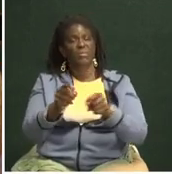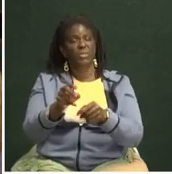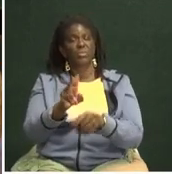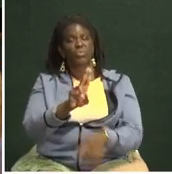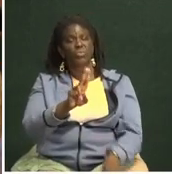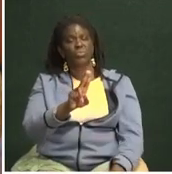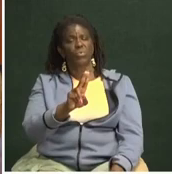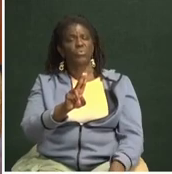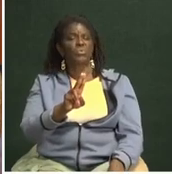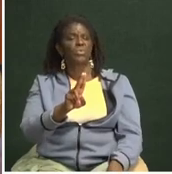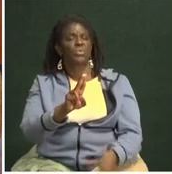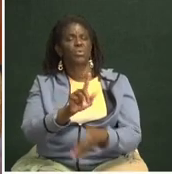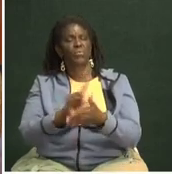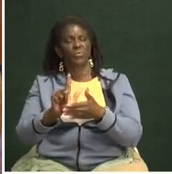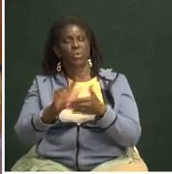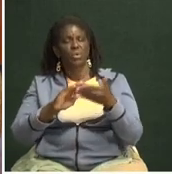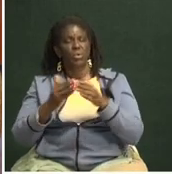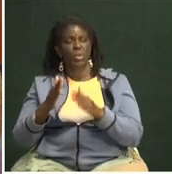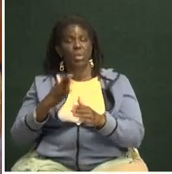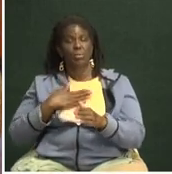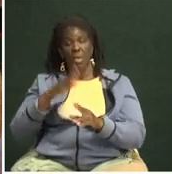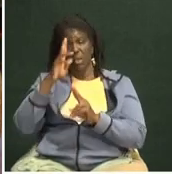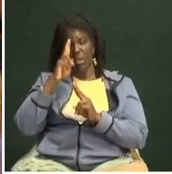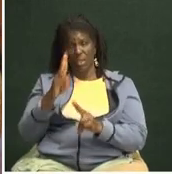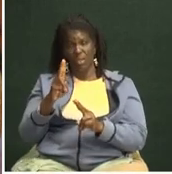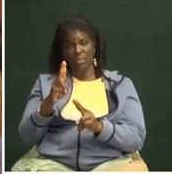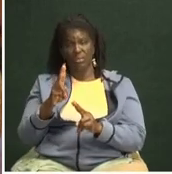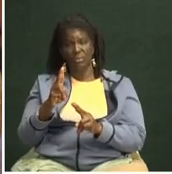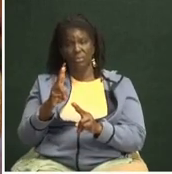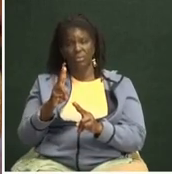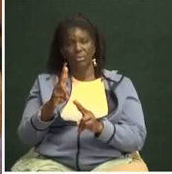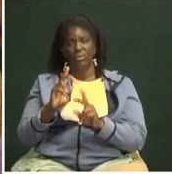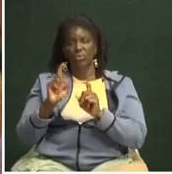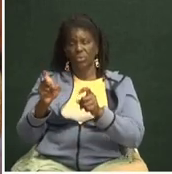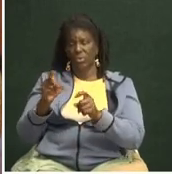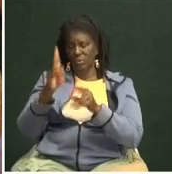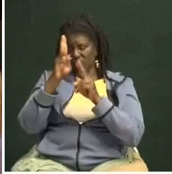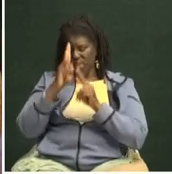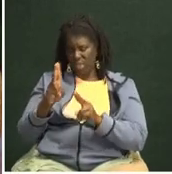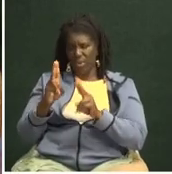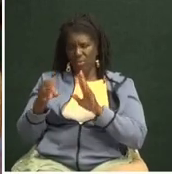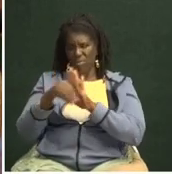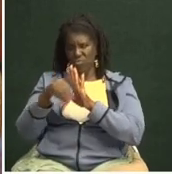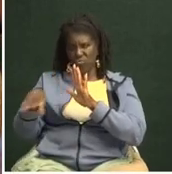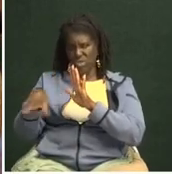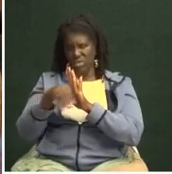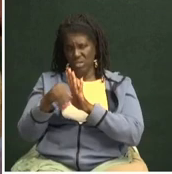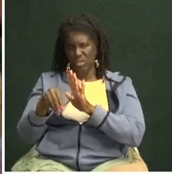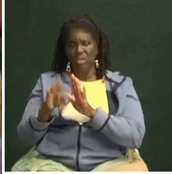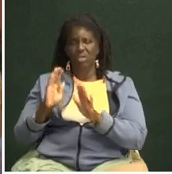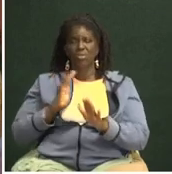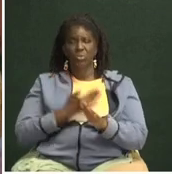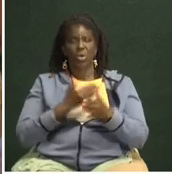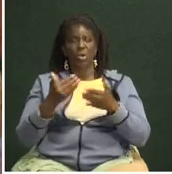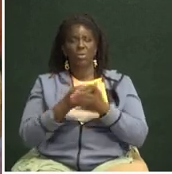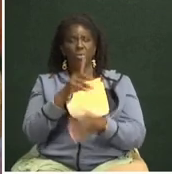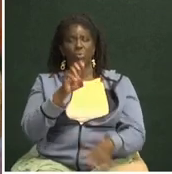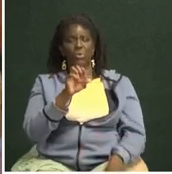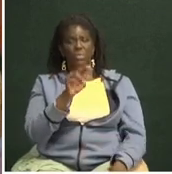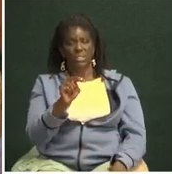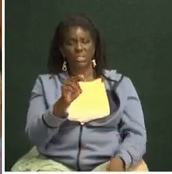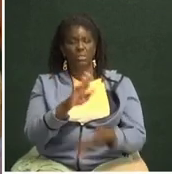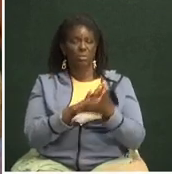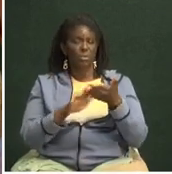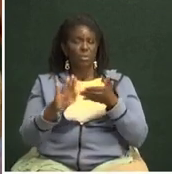university community. It is my pleasure to impart the honor of ringing the spirit bell to our new Dean of the College